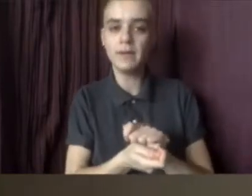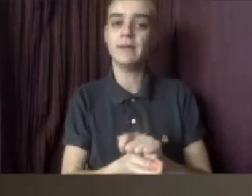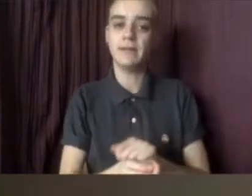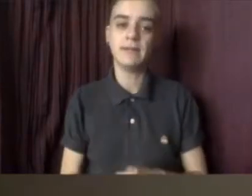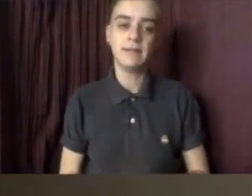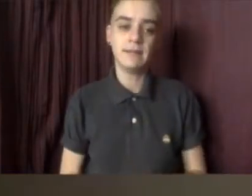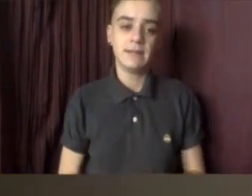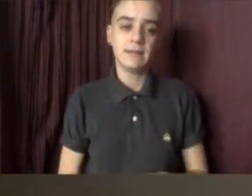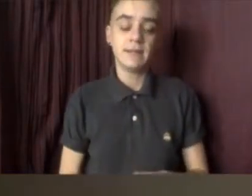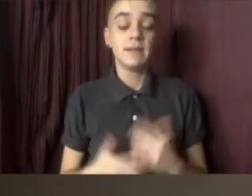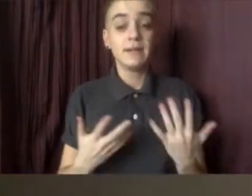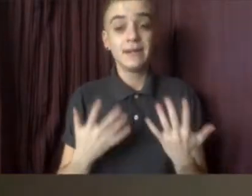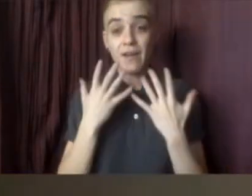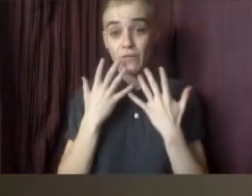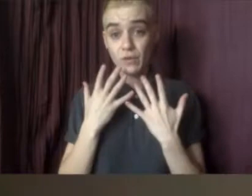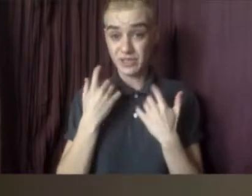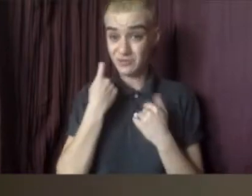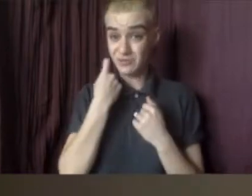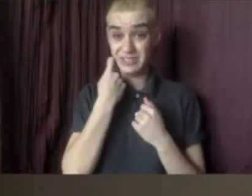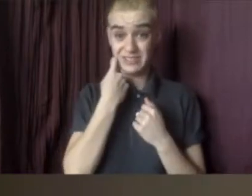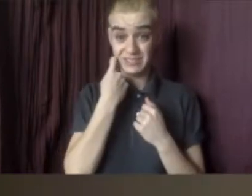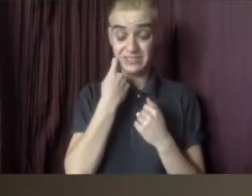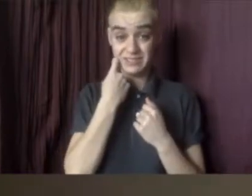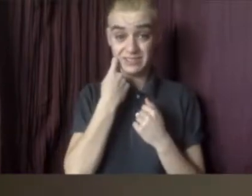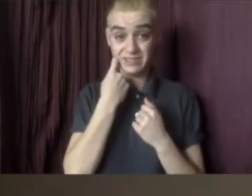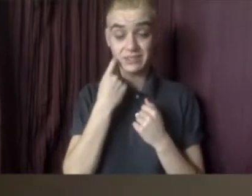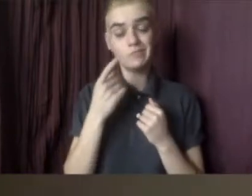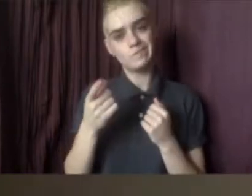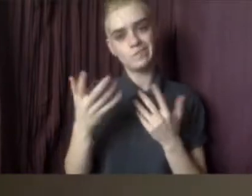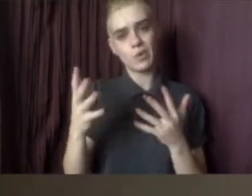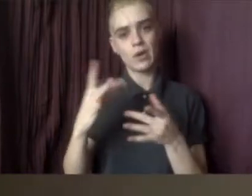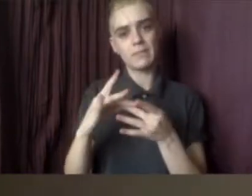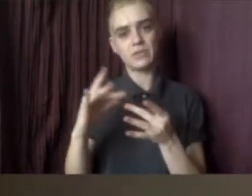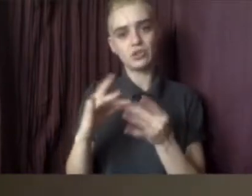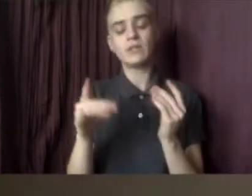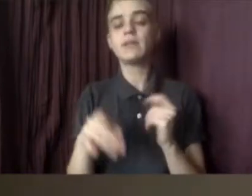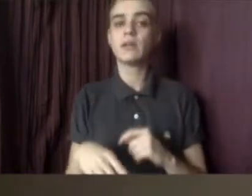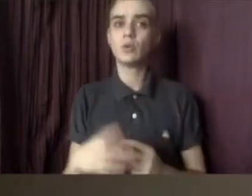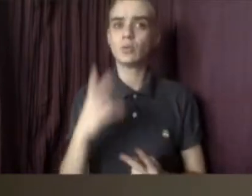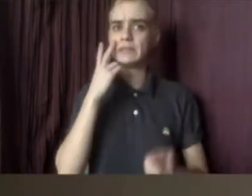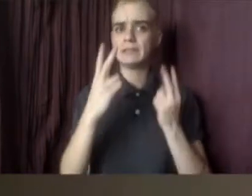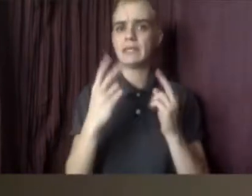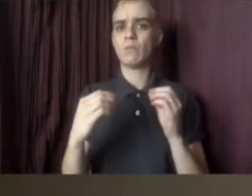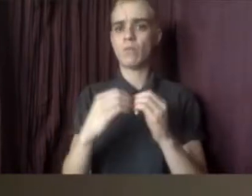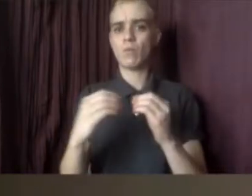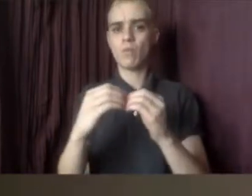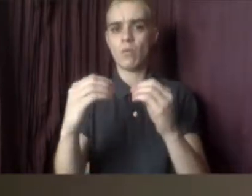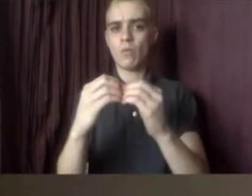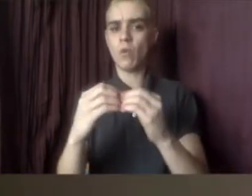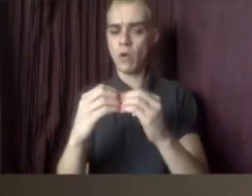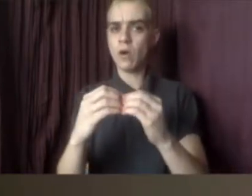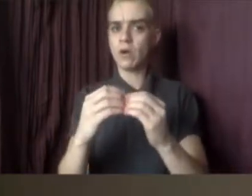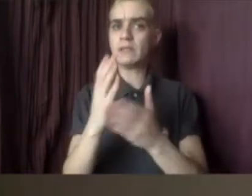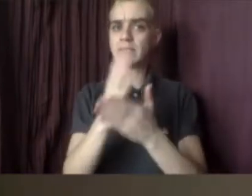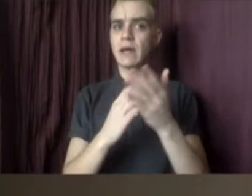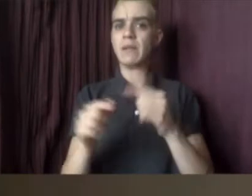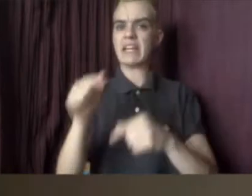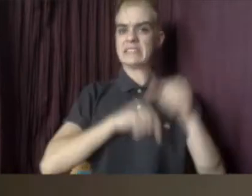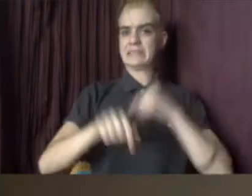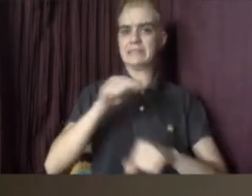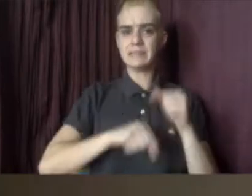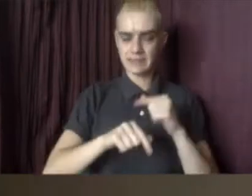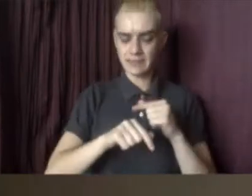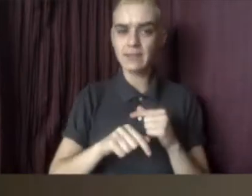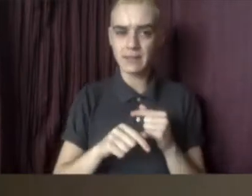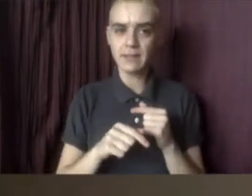history. It started sort of with the Shelby ruling in 2013 really started that backsliding. And then in the 2020